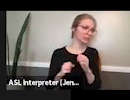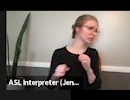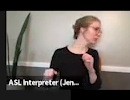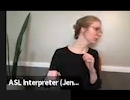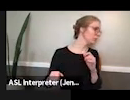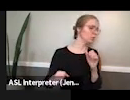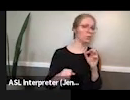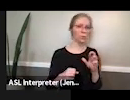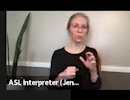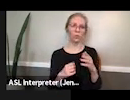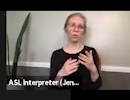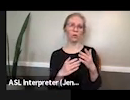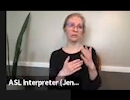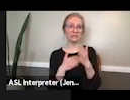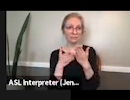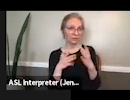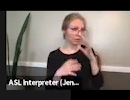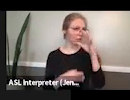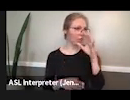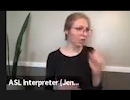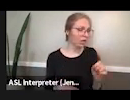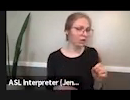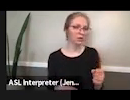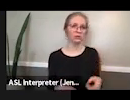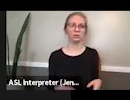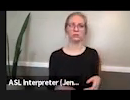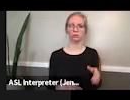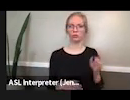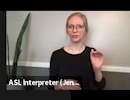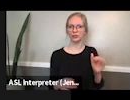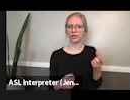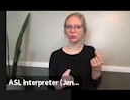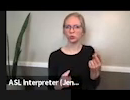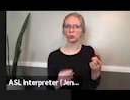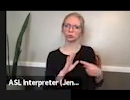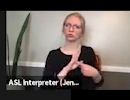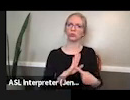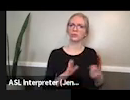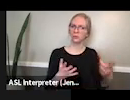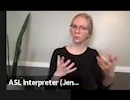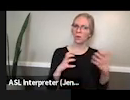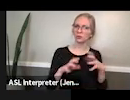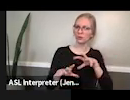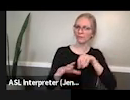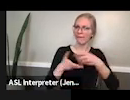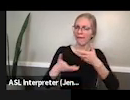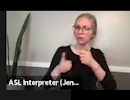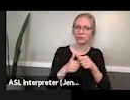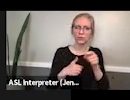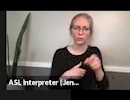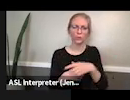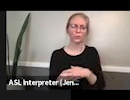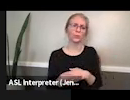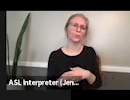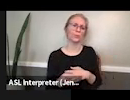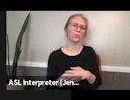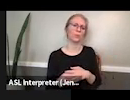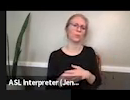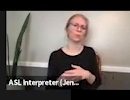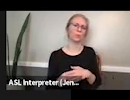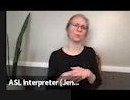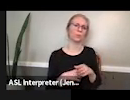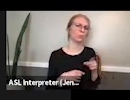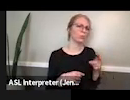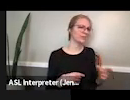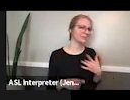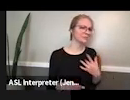to certain things? What does that child do to indicate he wants to engage with you? What does he do